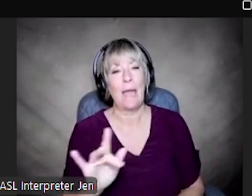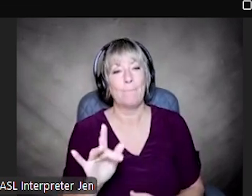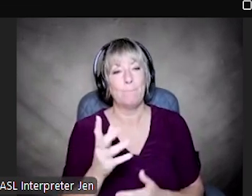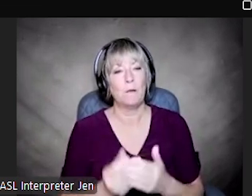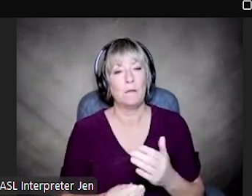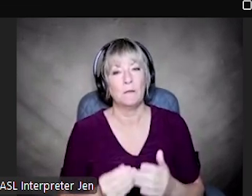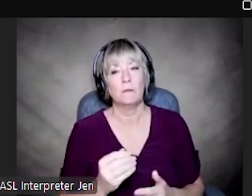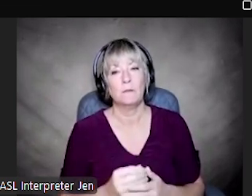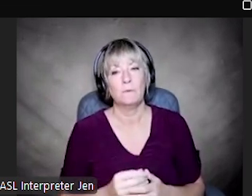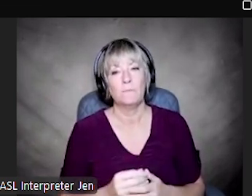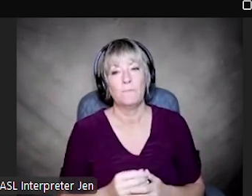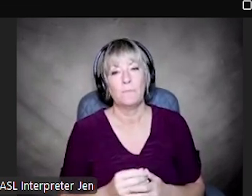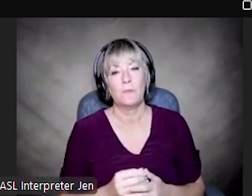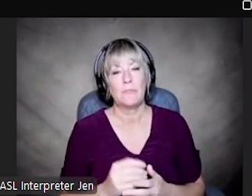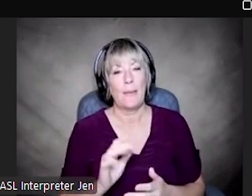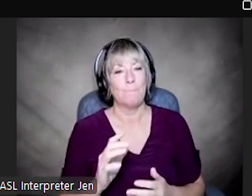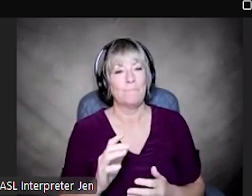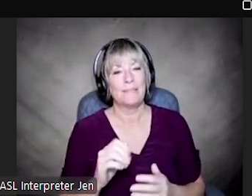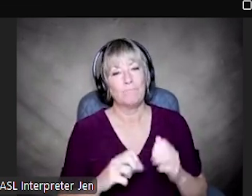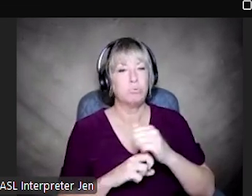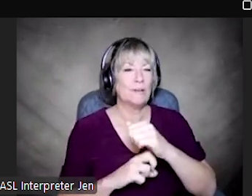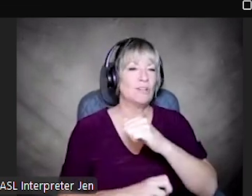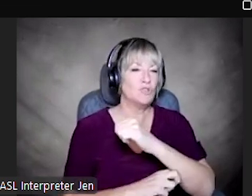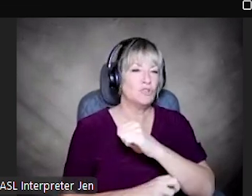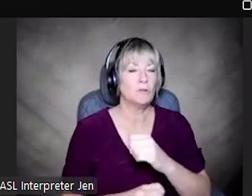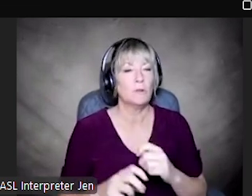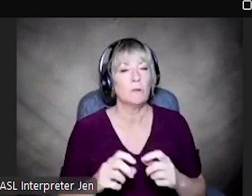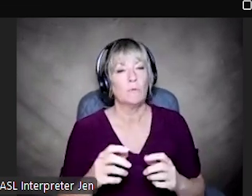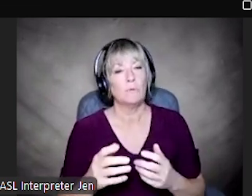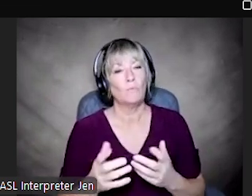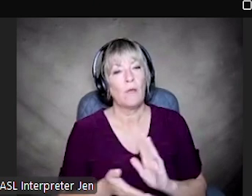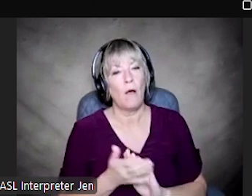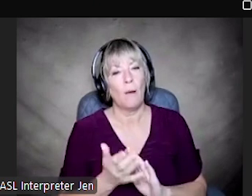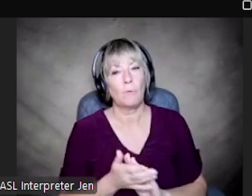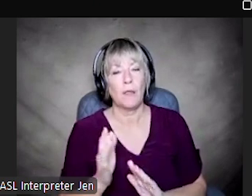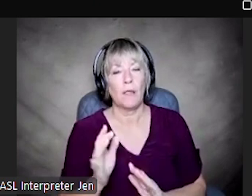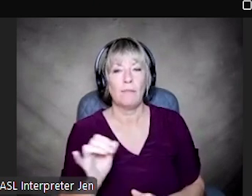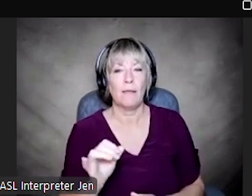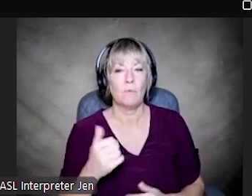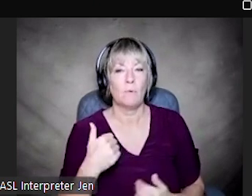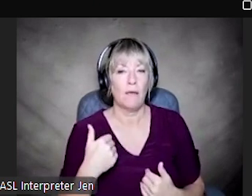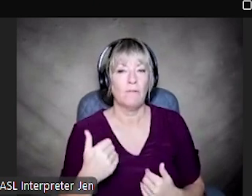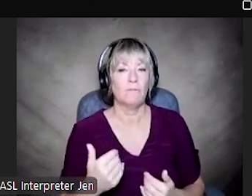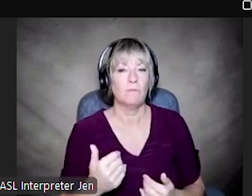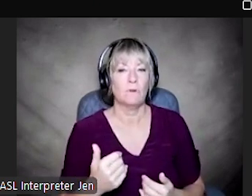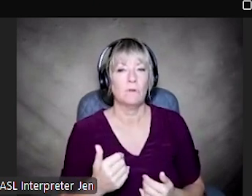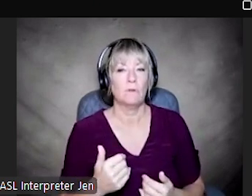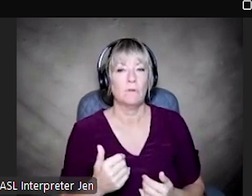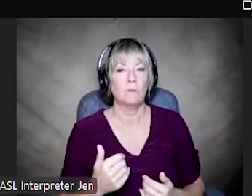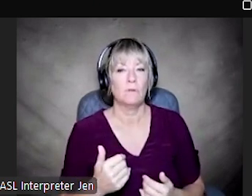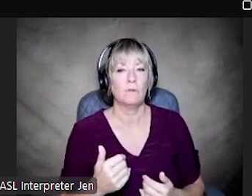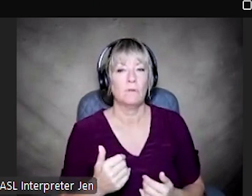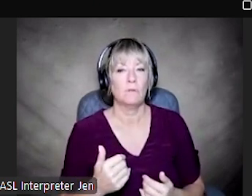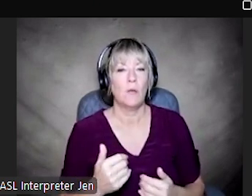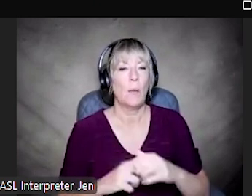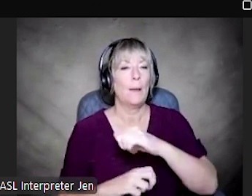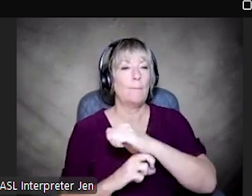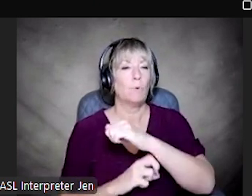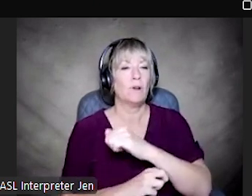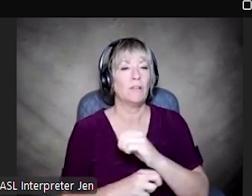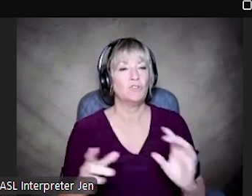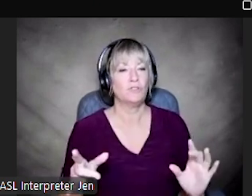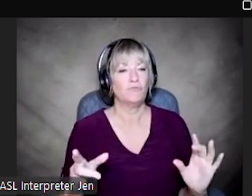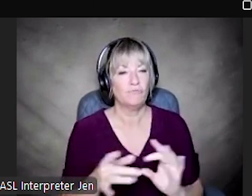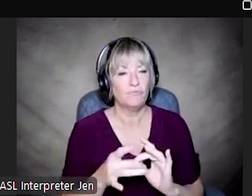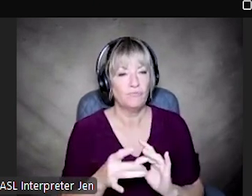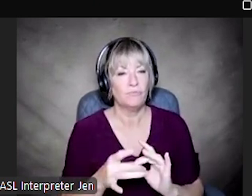a pun on the word, but bridge, but we do operate in a sense where we have a bridge where you're not in